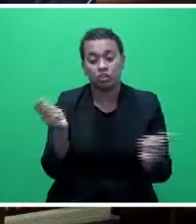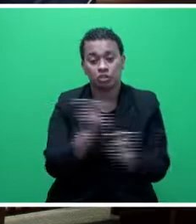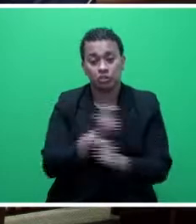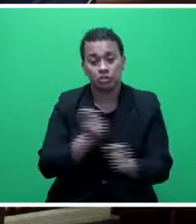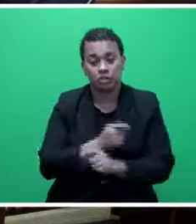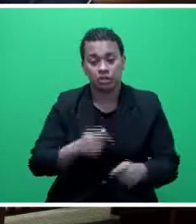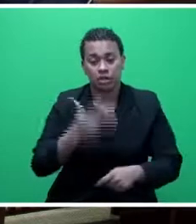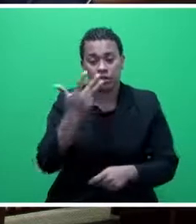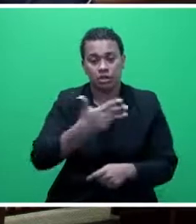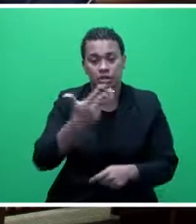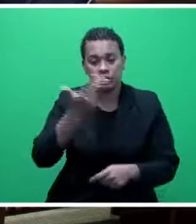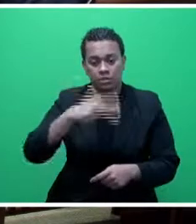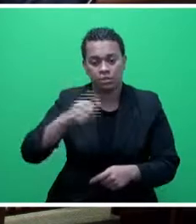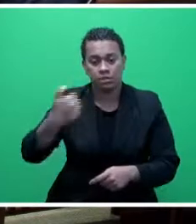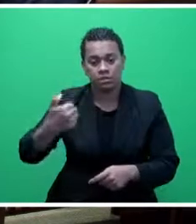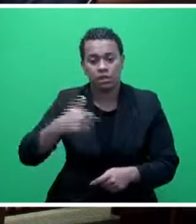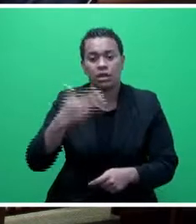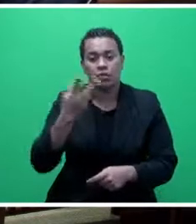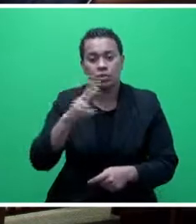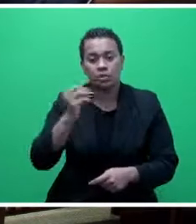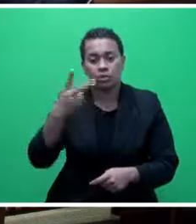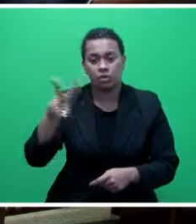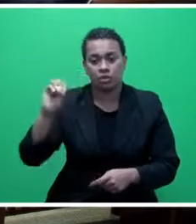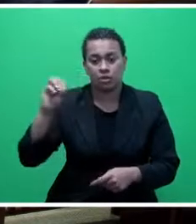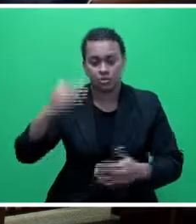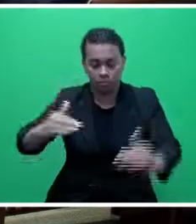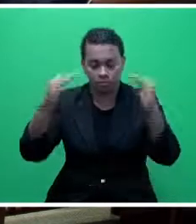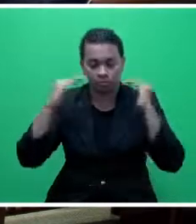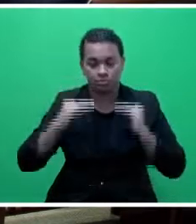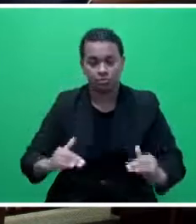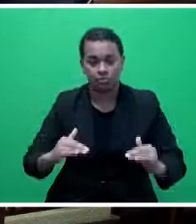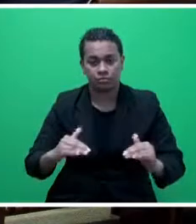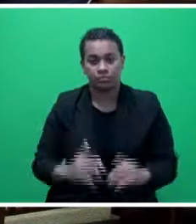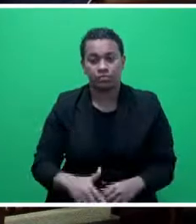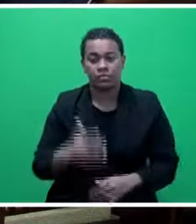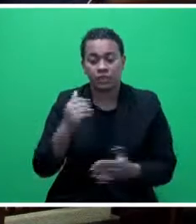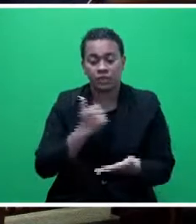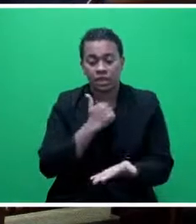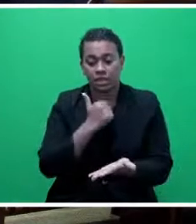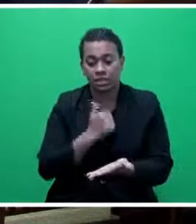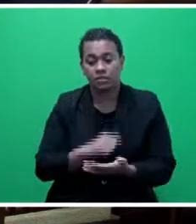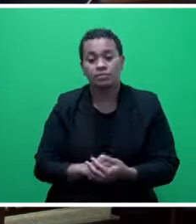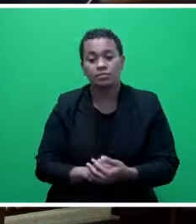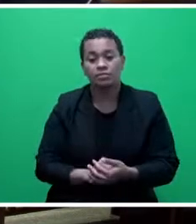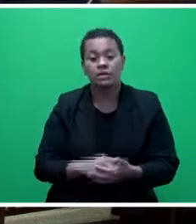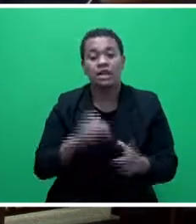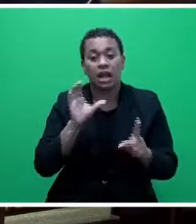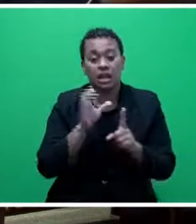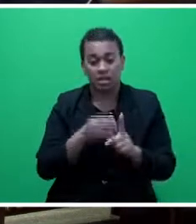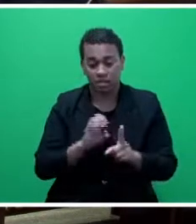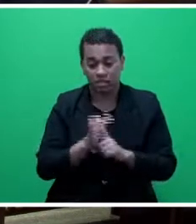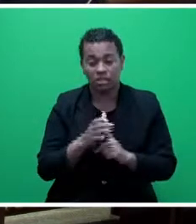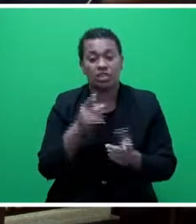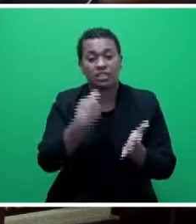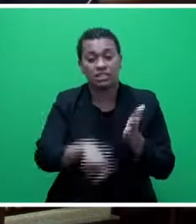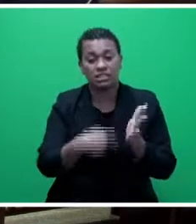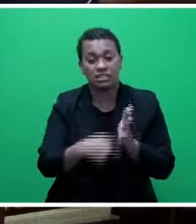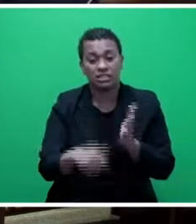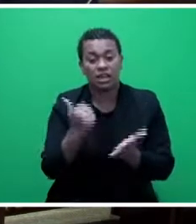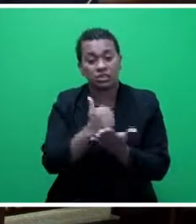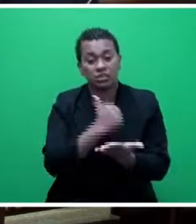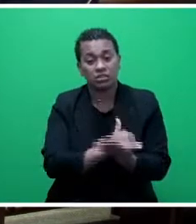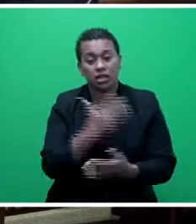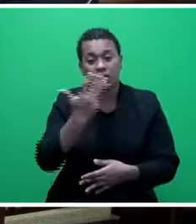Bill number 21 of 2020. 9. A bill for an act to amend the Customs Tariff Act 1986, Bill